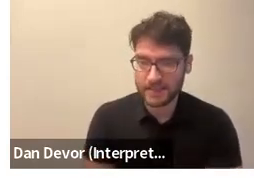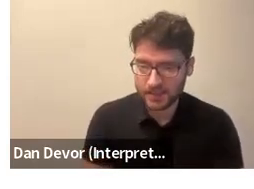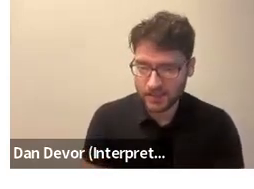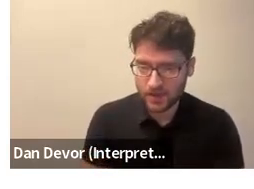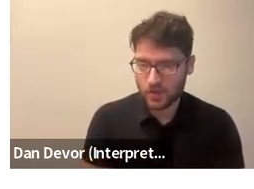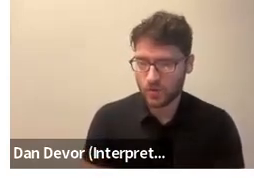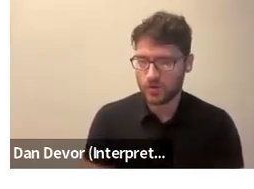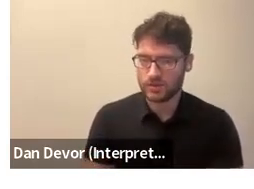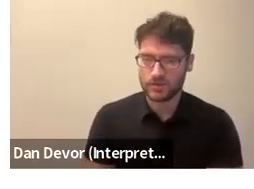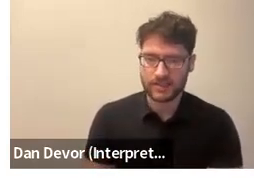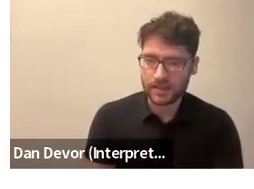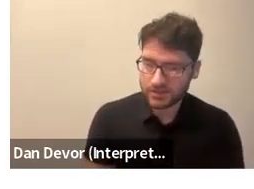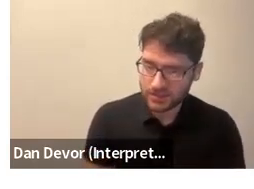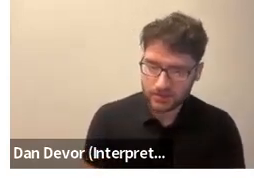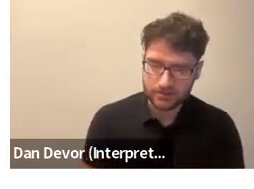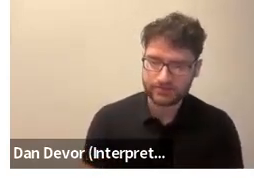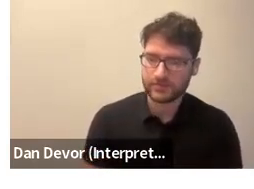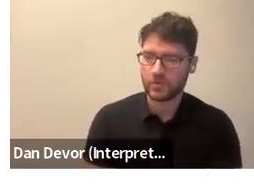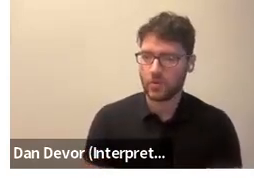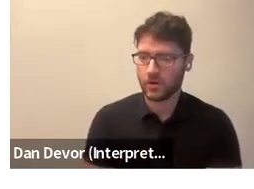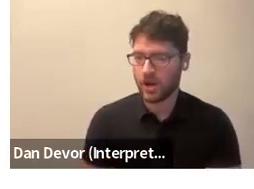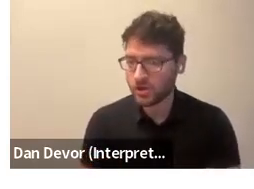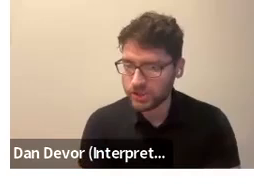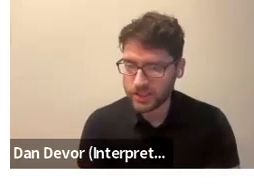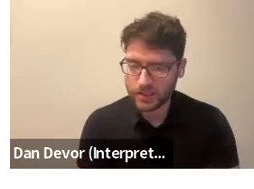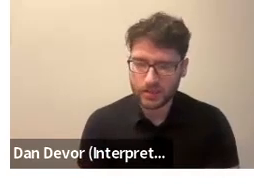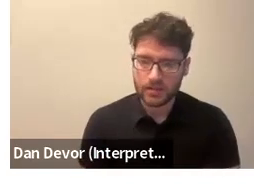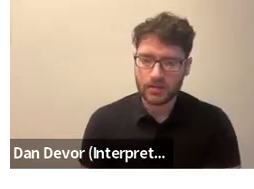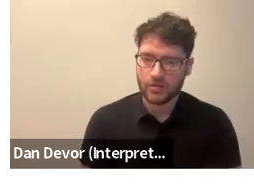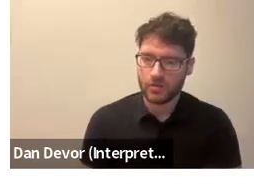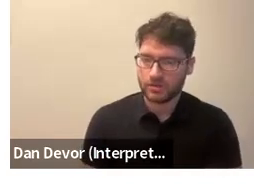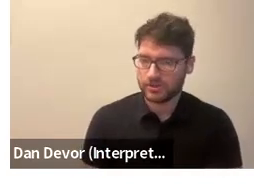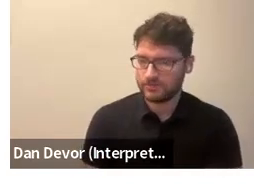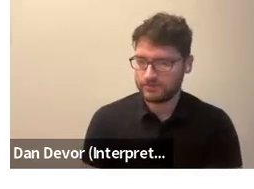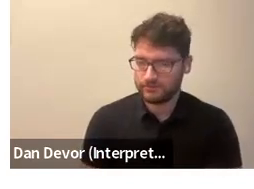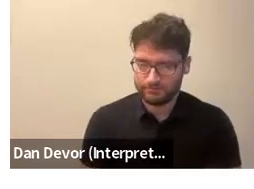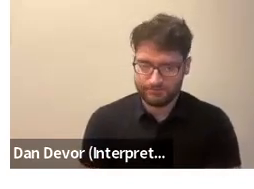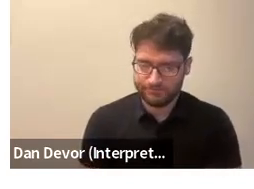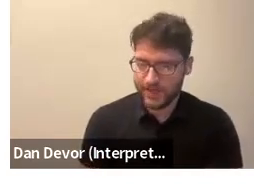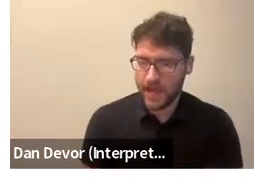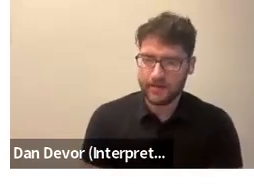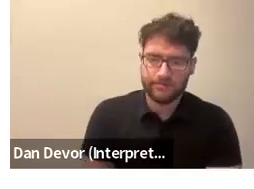or idea or intelligent or hungry or